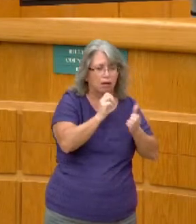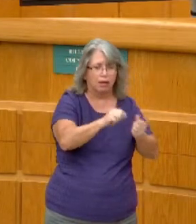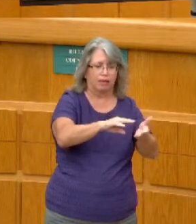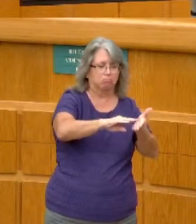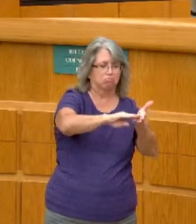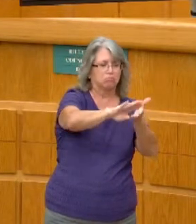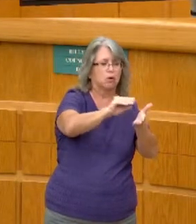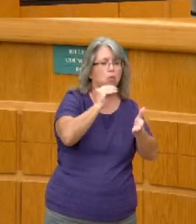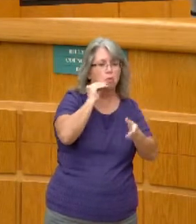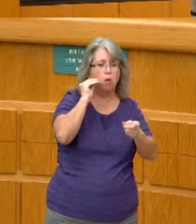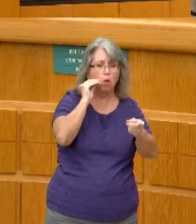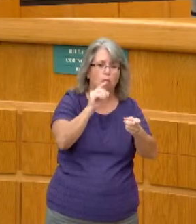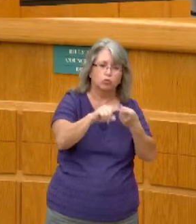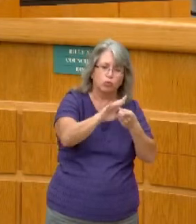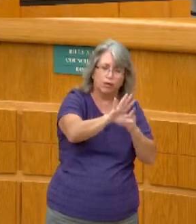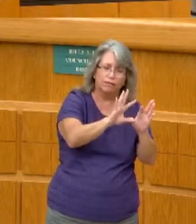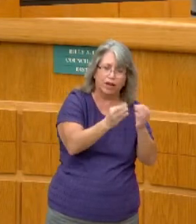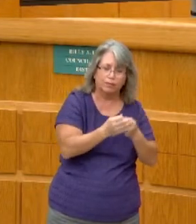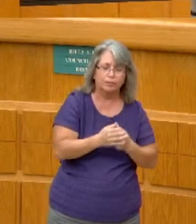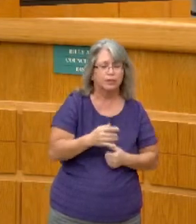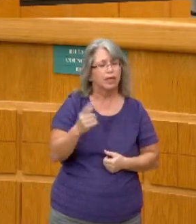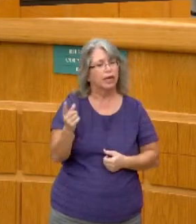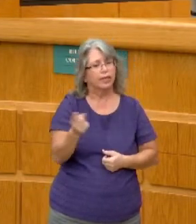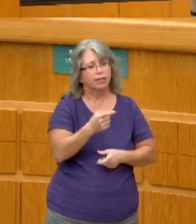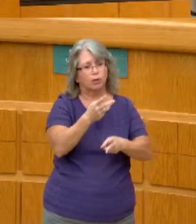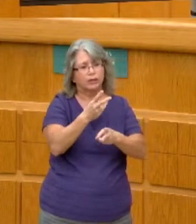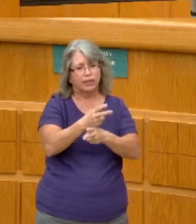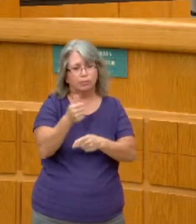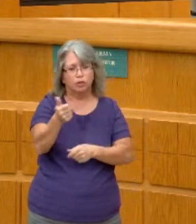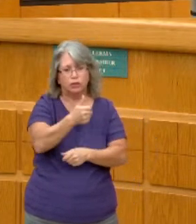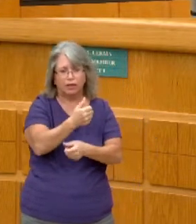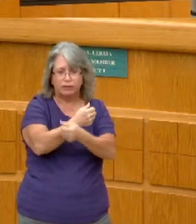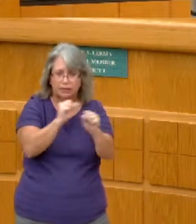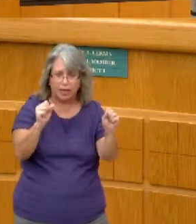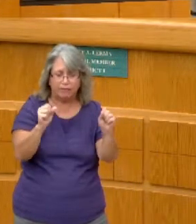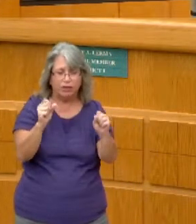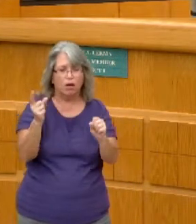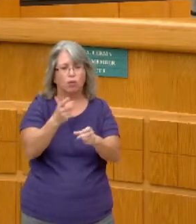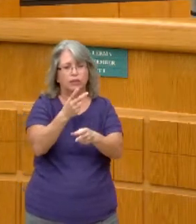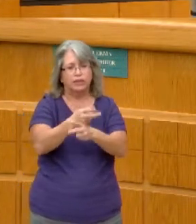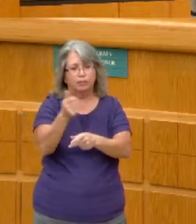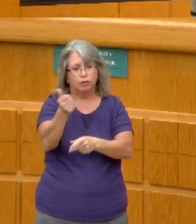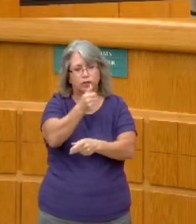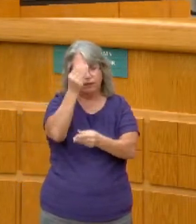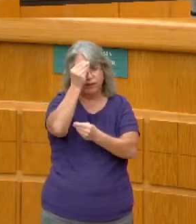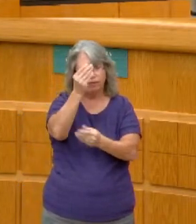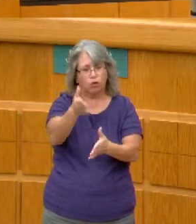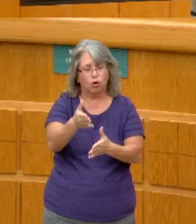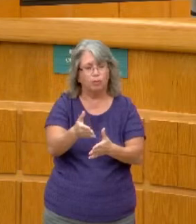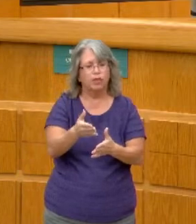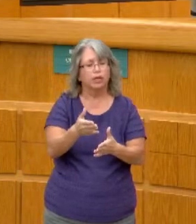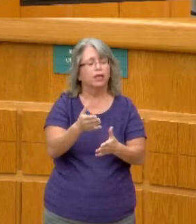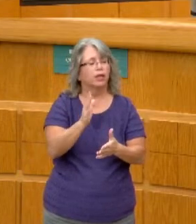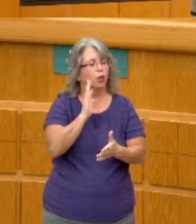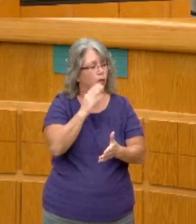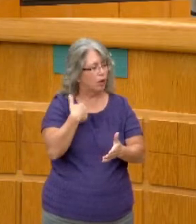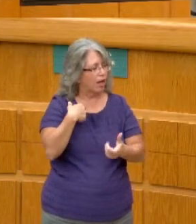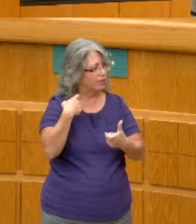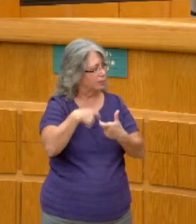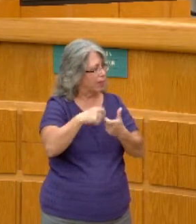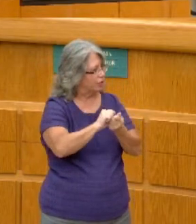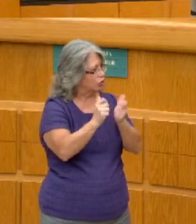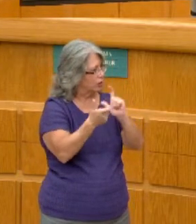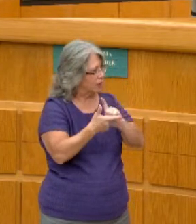as always, stay safe and always stay informed. And then I will turn it over, once Gabby does the translation, to Dr.